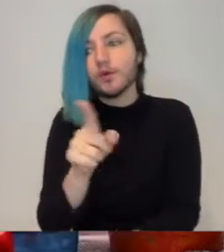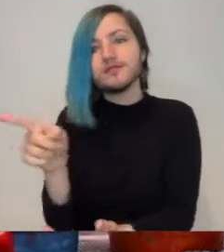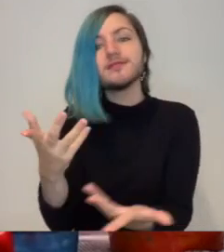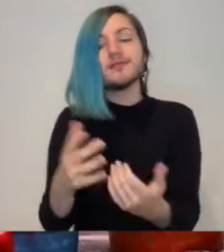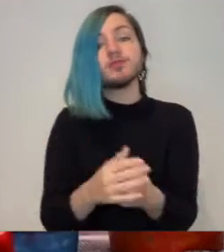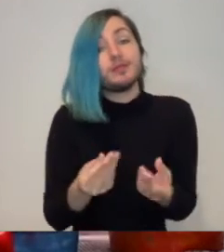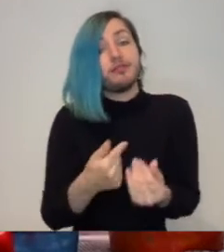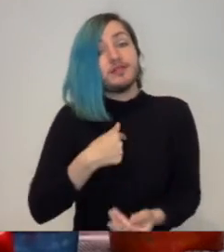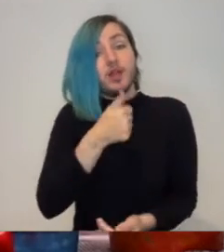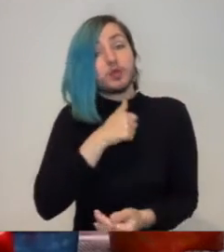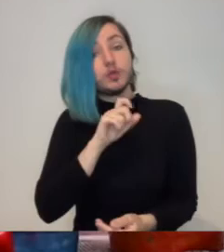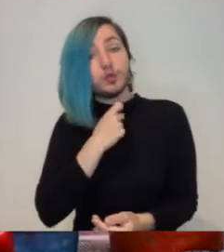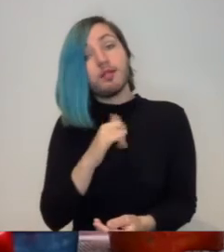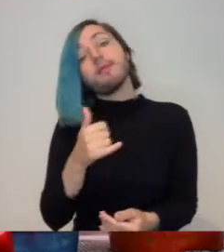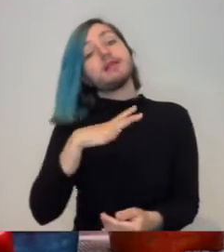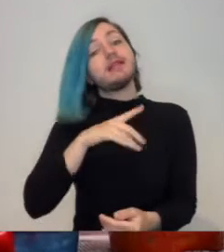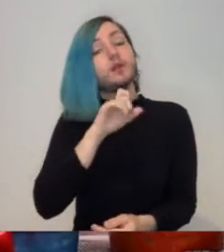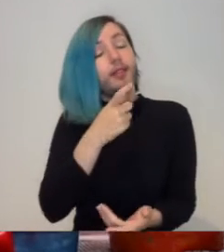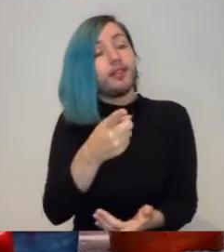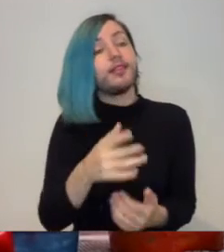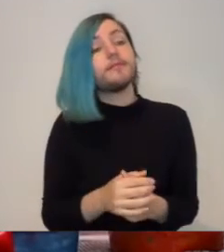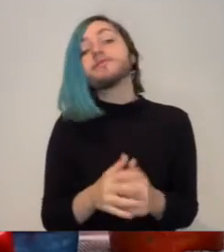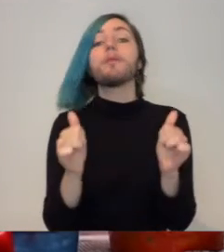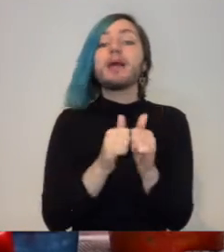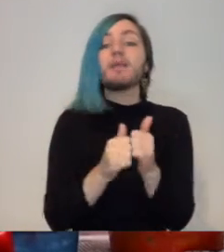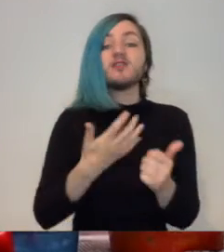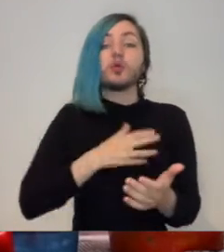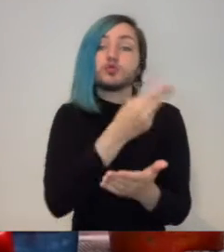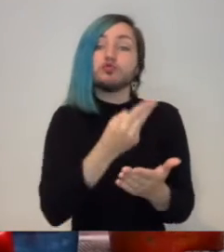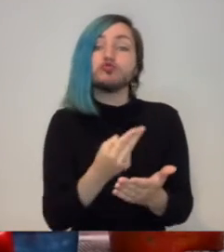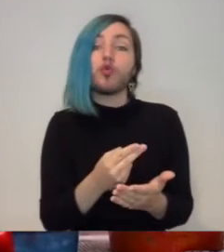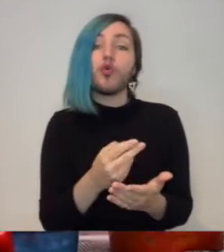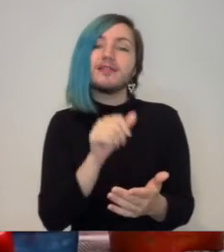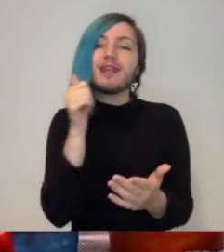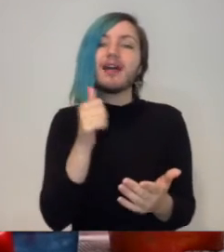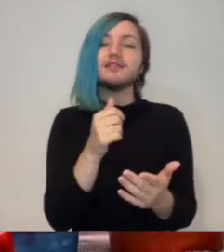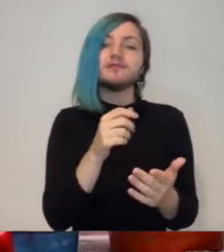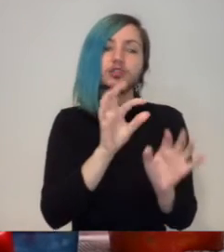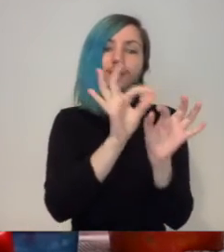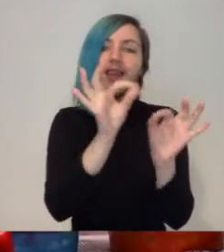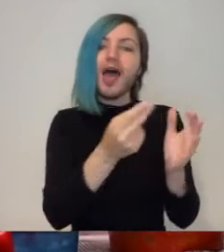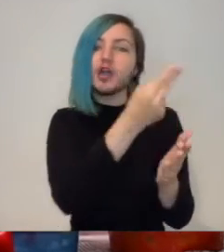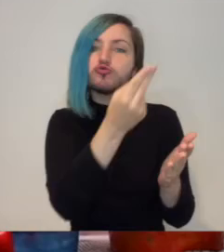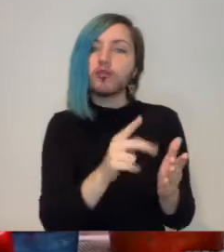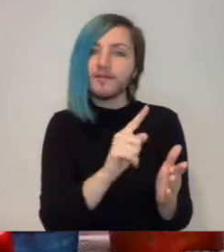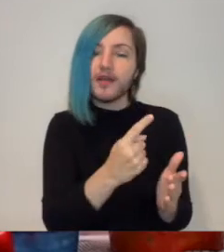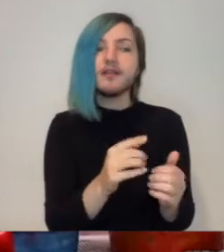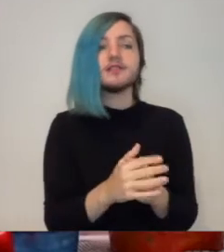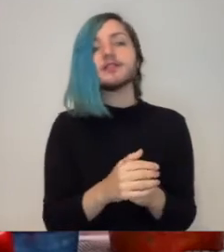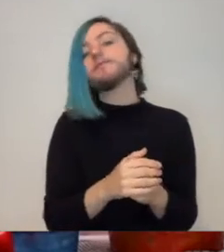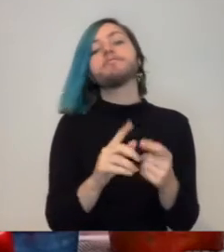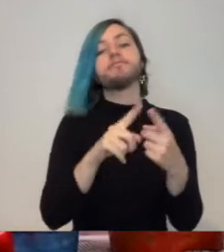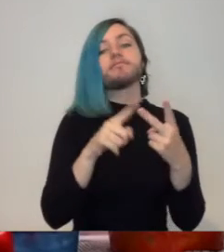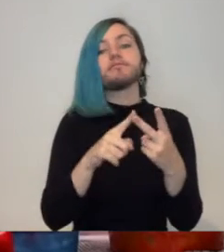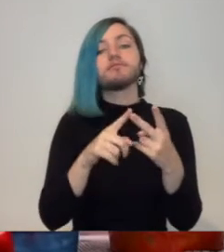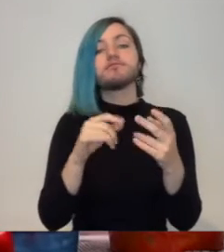this, which you might need, is paper. So if you want to draw anything, it's nice to get line drawings down. I'm going to be using styrofoam,